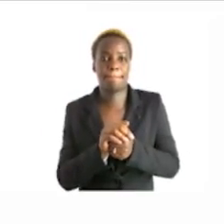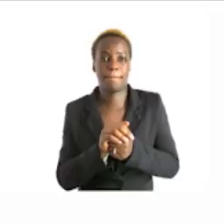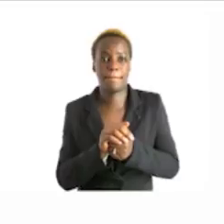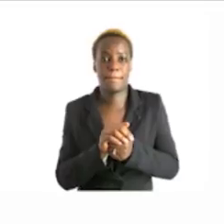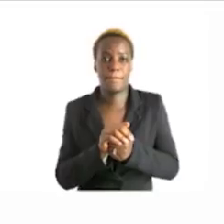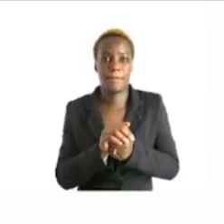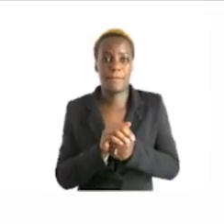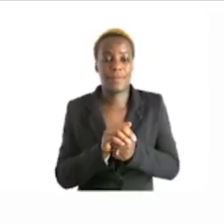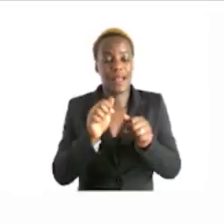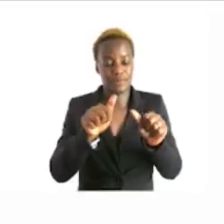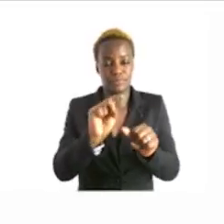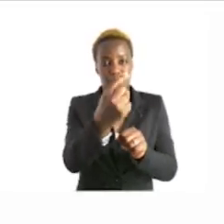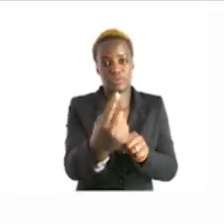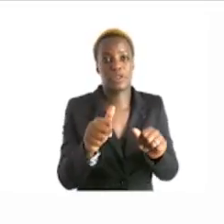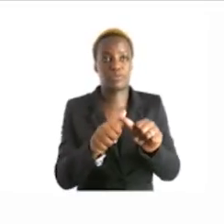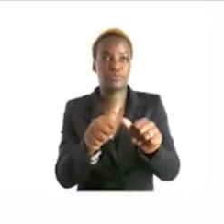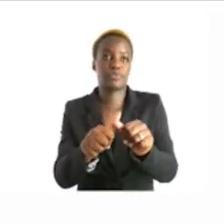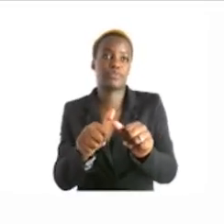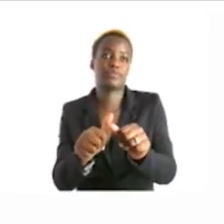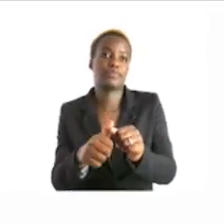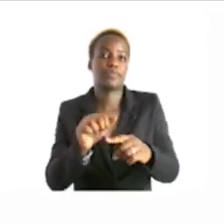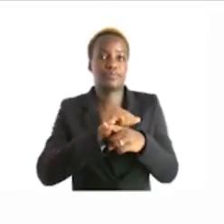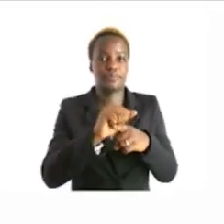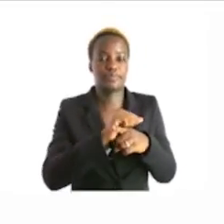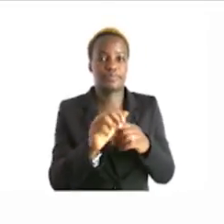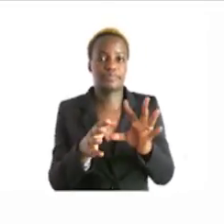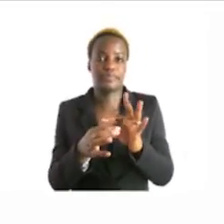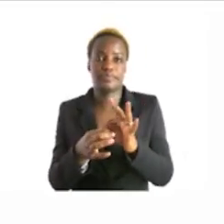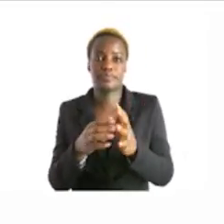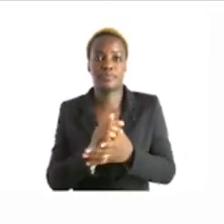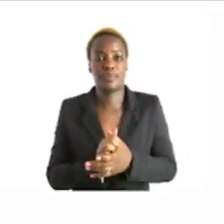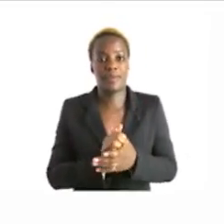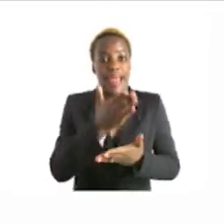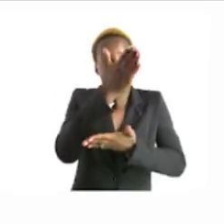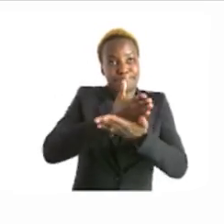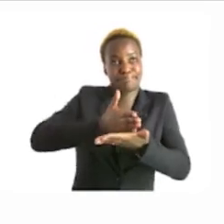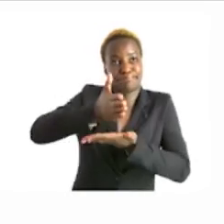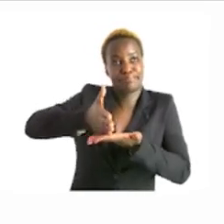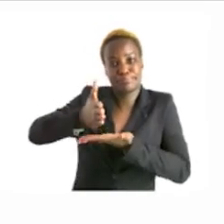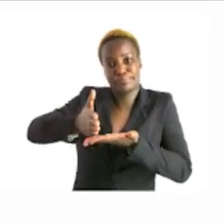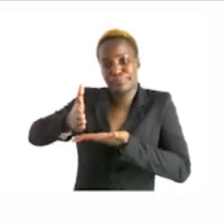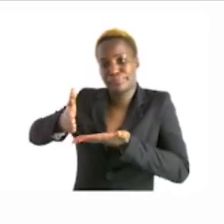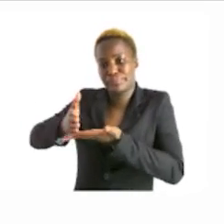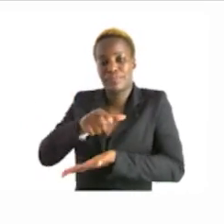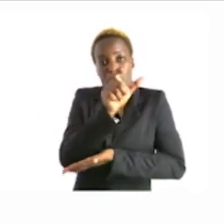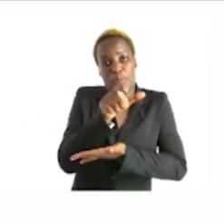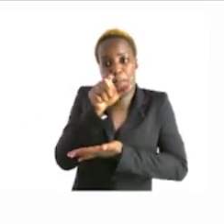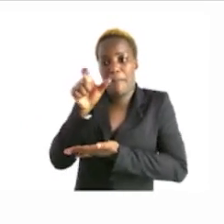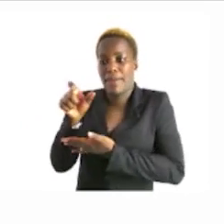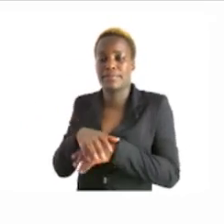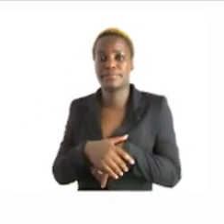like for you to continue with the rest of the words by chopping down chopping them down chopping into smaller words